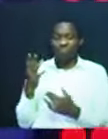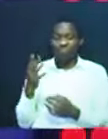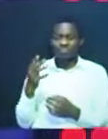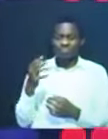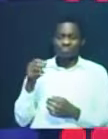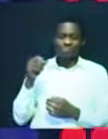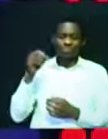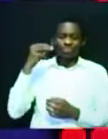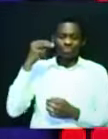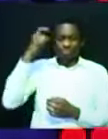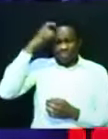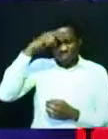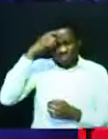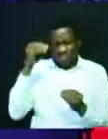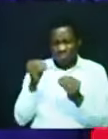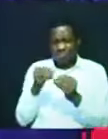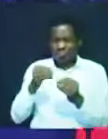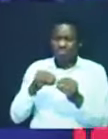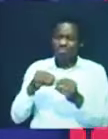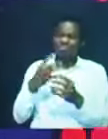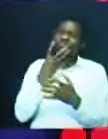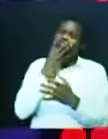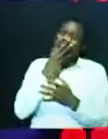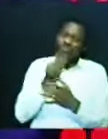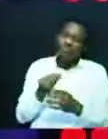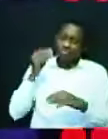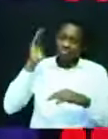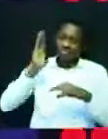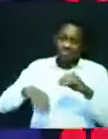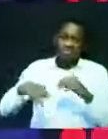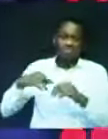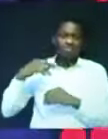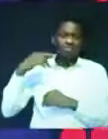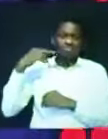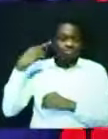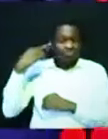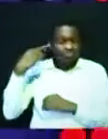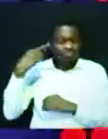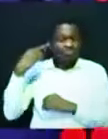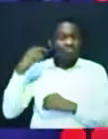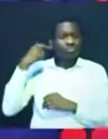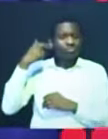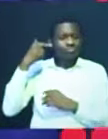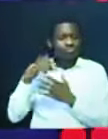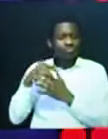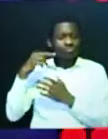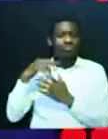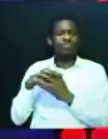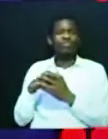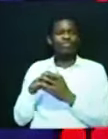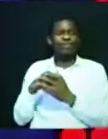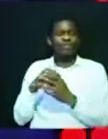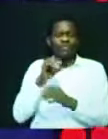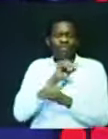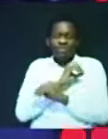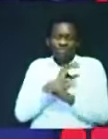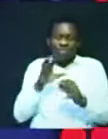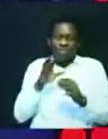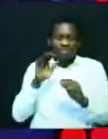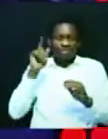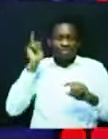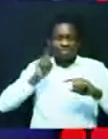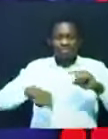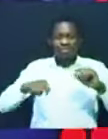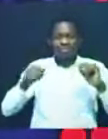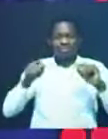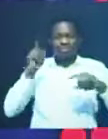more precious than rubies. Nothing you desire can compare with her wisdom. Na ne boye